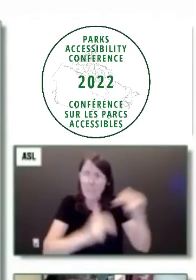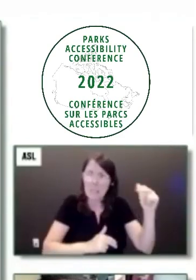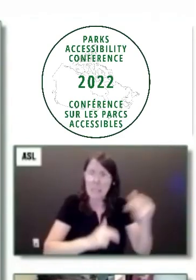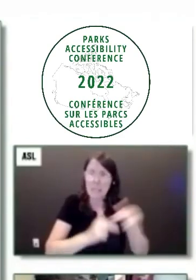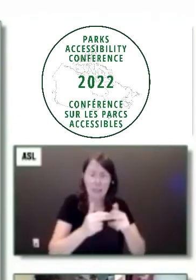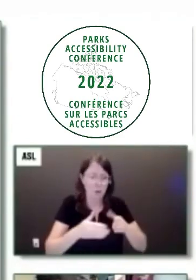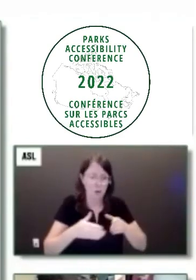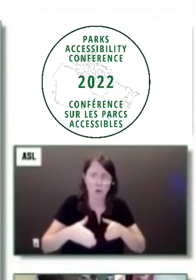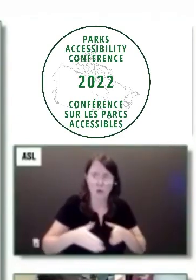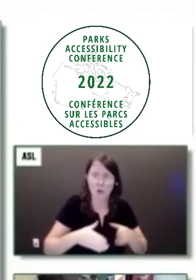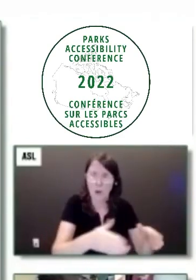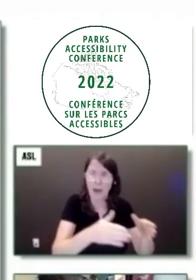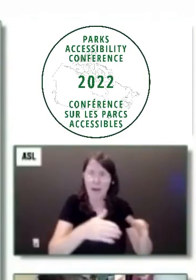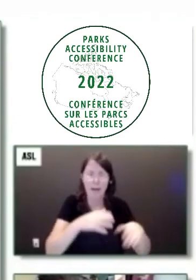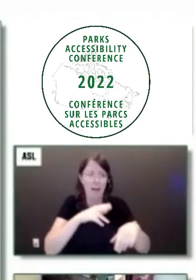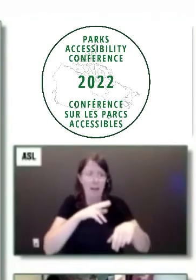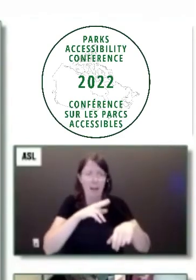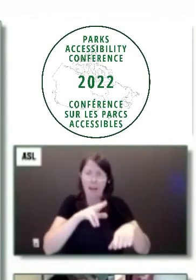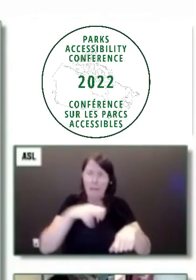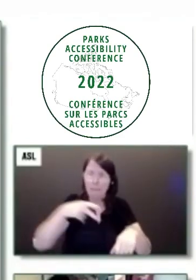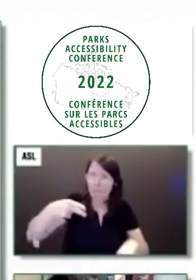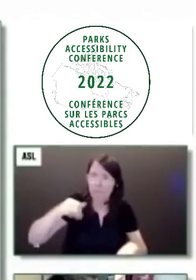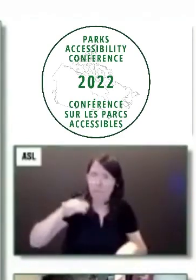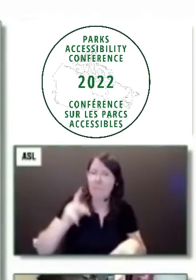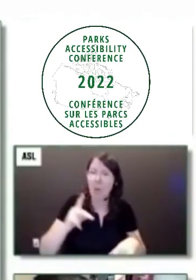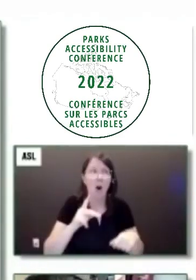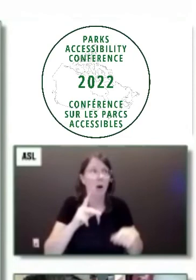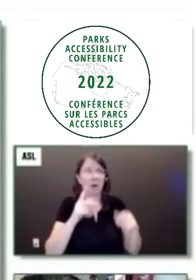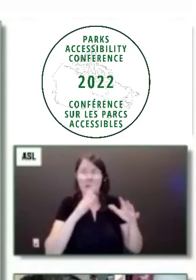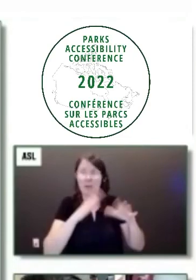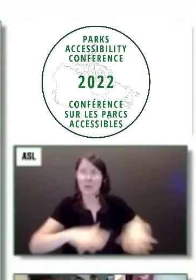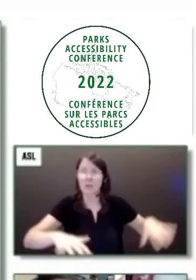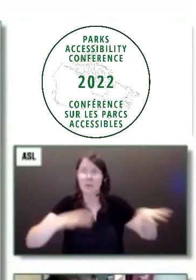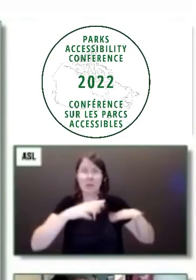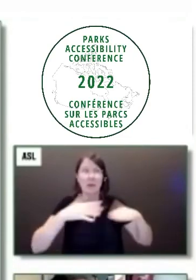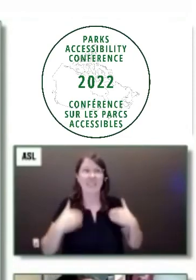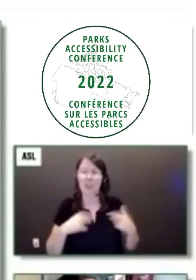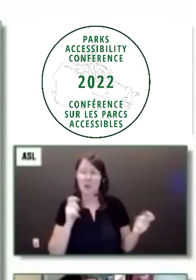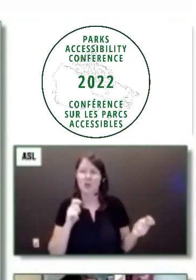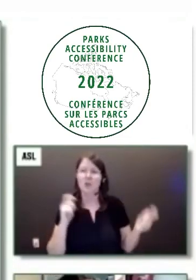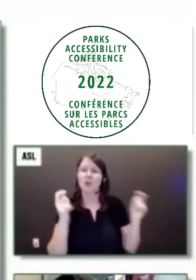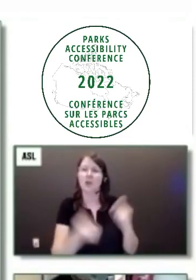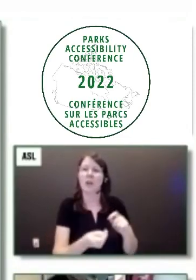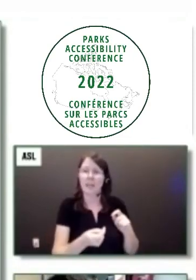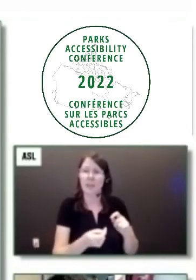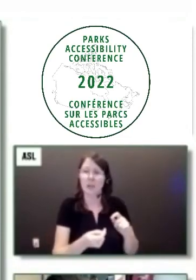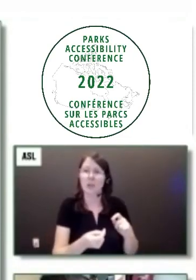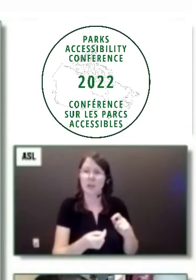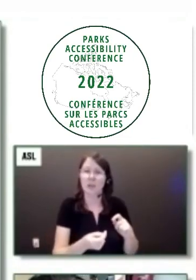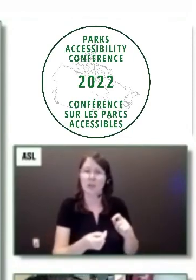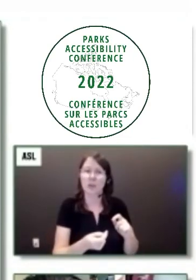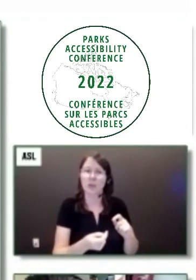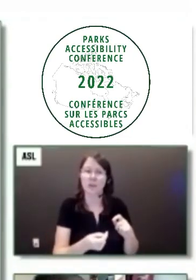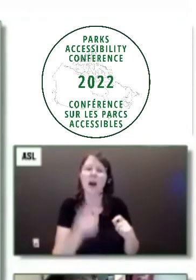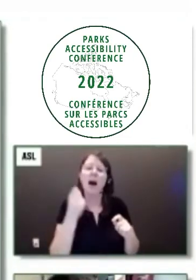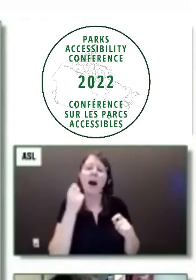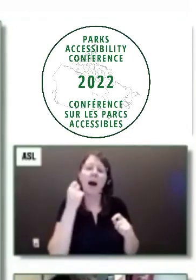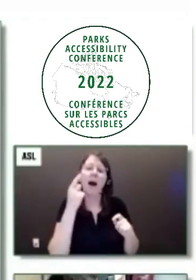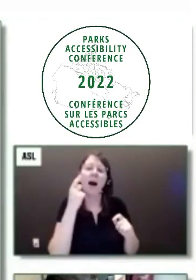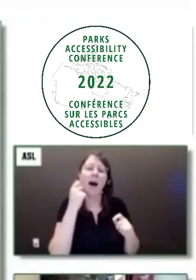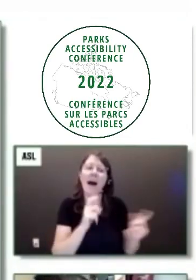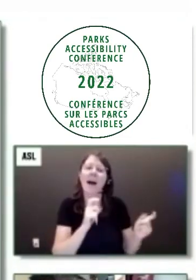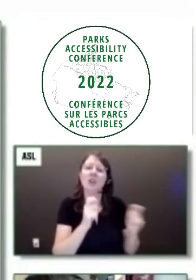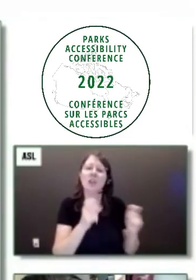sometimes identifying the need to make changes in service environments, but in this case directed only at a certain segment of